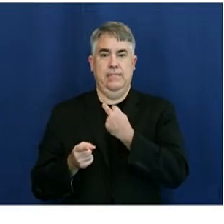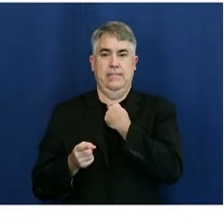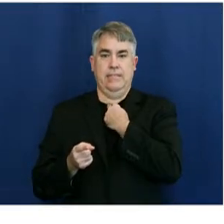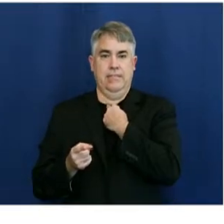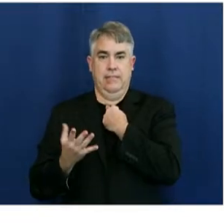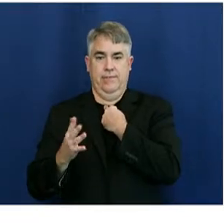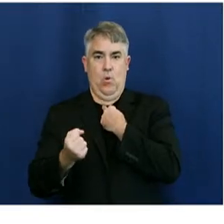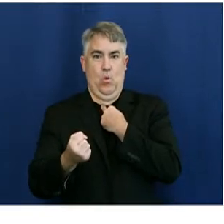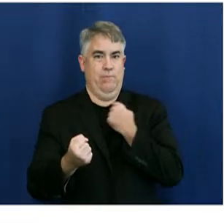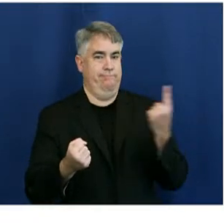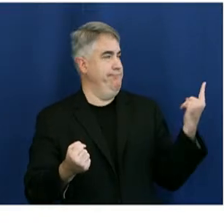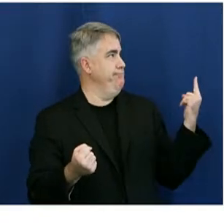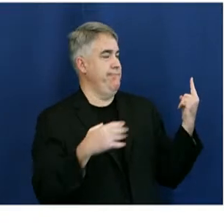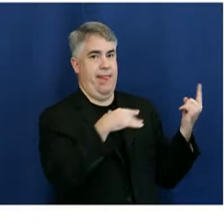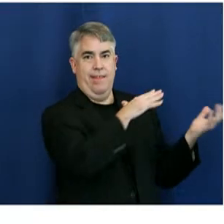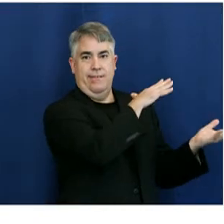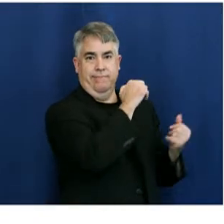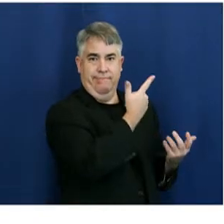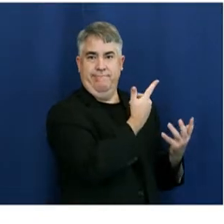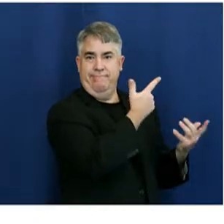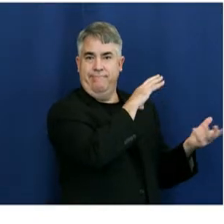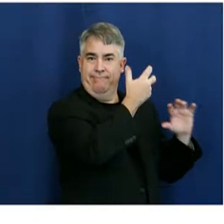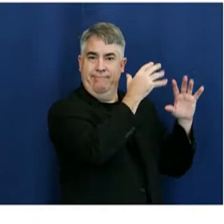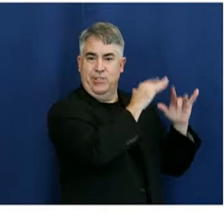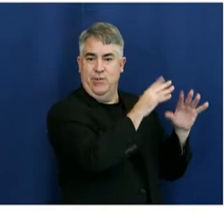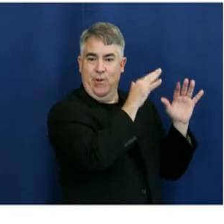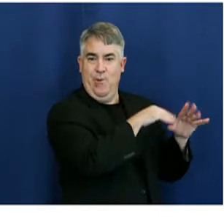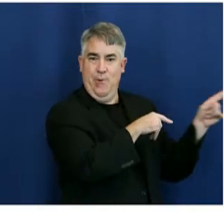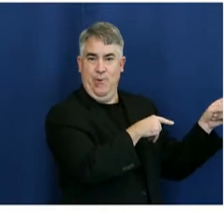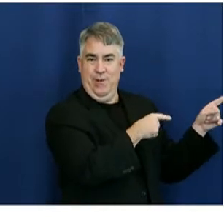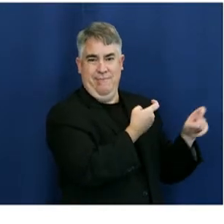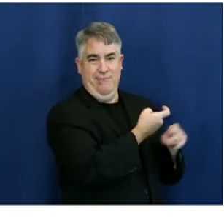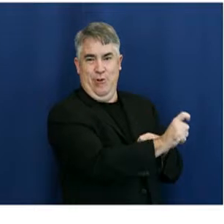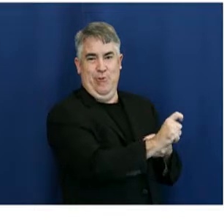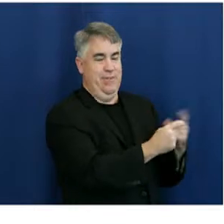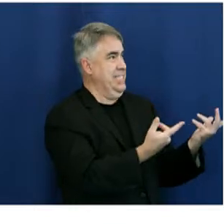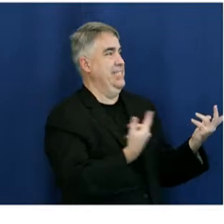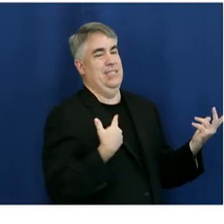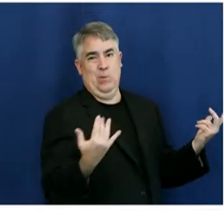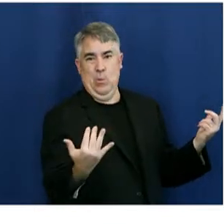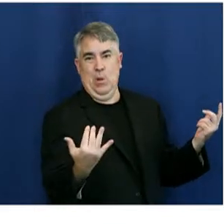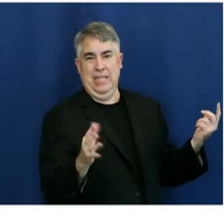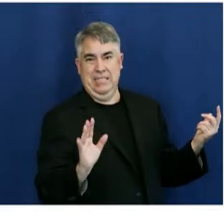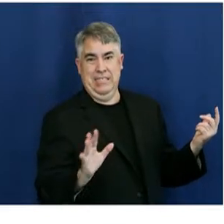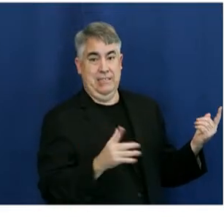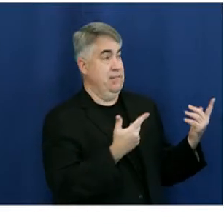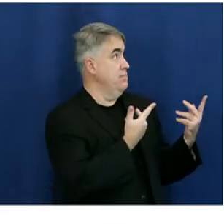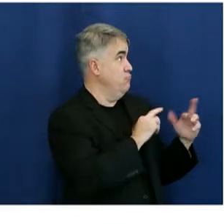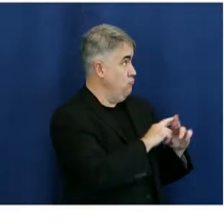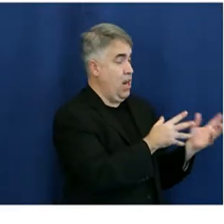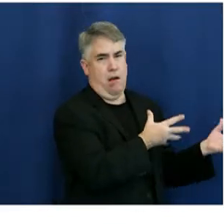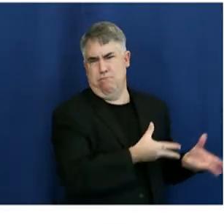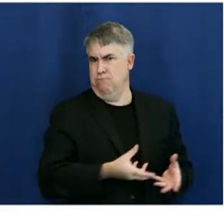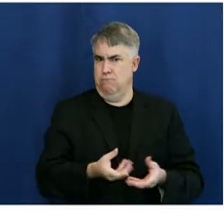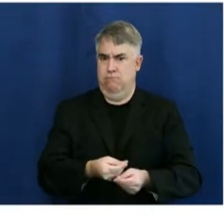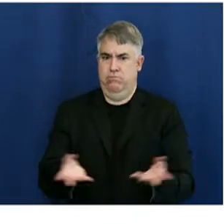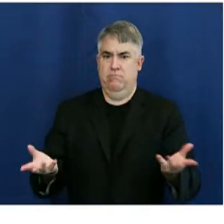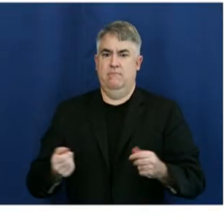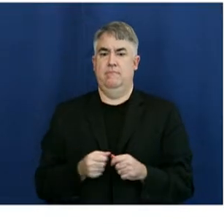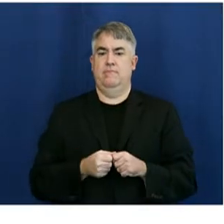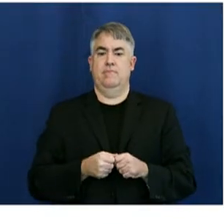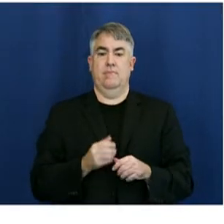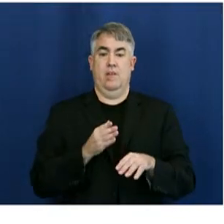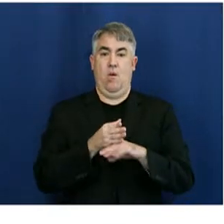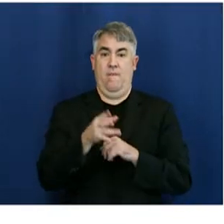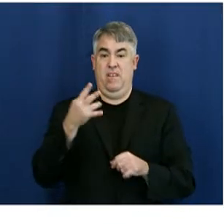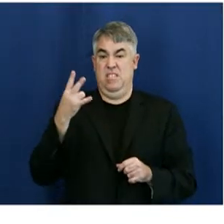and accessible, and so any interruption in the supply chain obviously has a significant impact. More than 17% of the population has received at least their